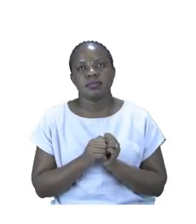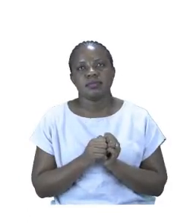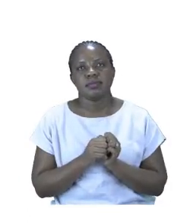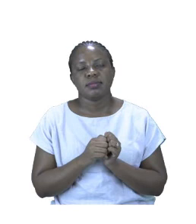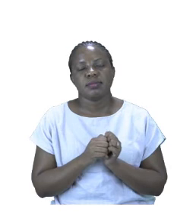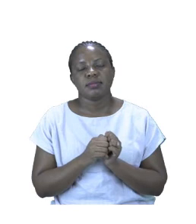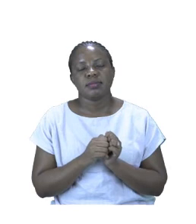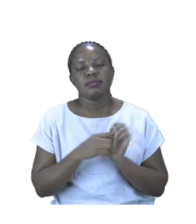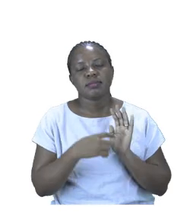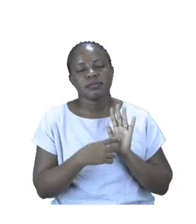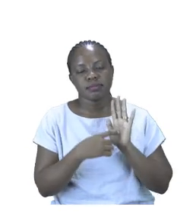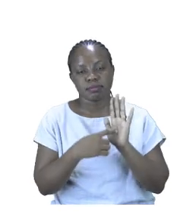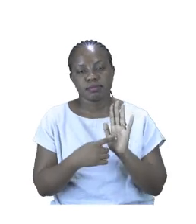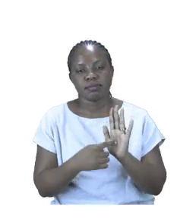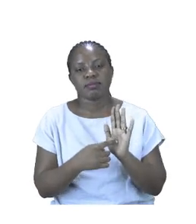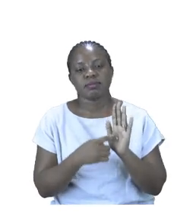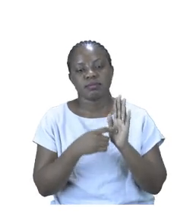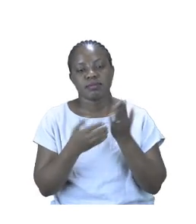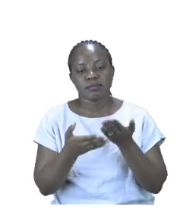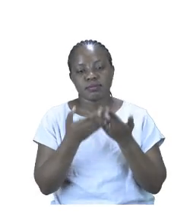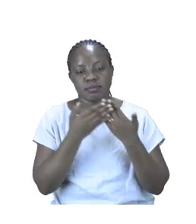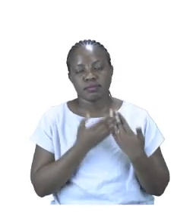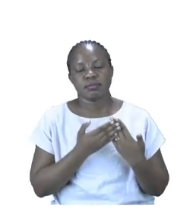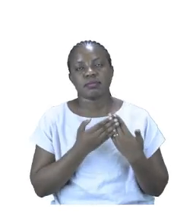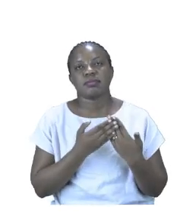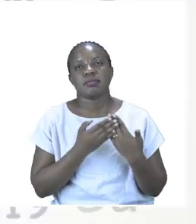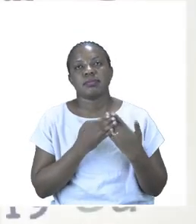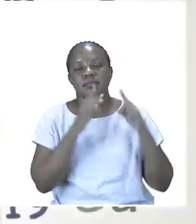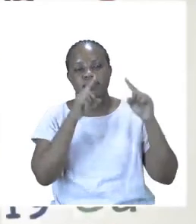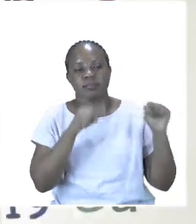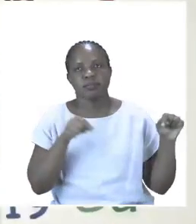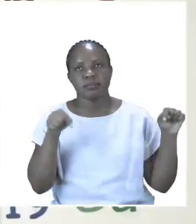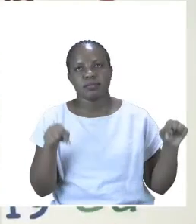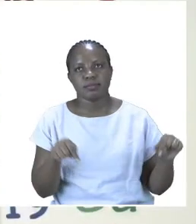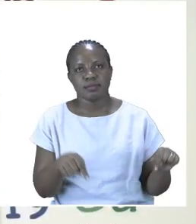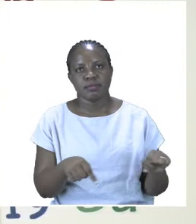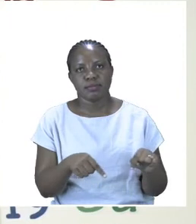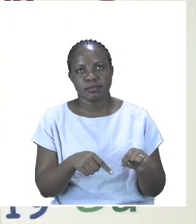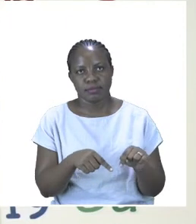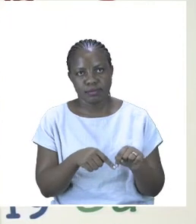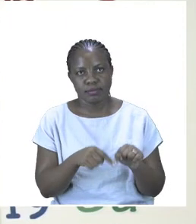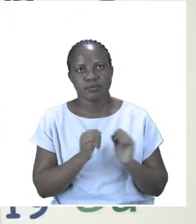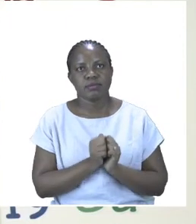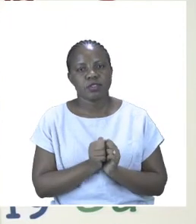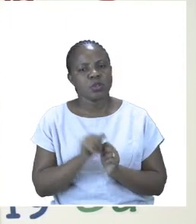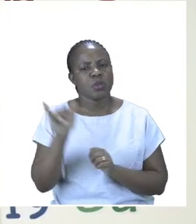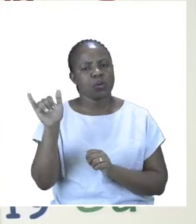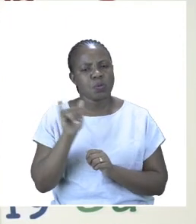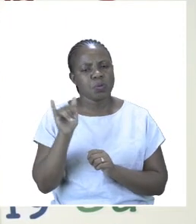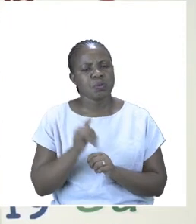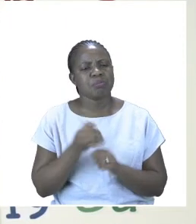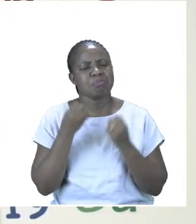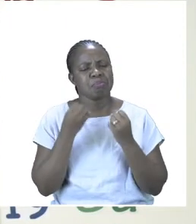help me. Let us turn to the board. Now we're going to start with the most common ones. The first